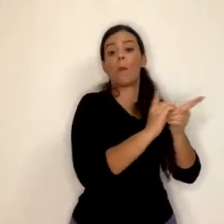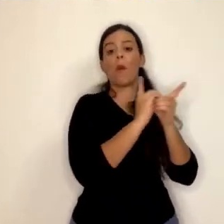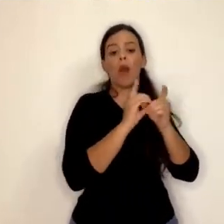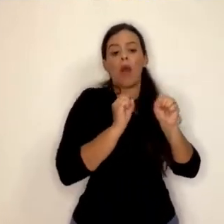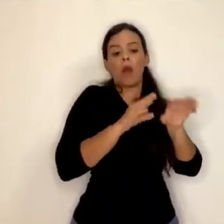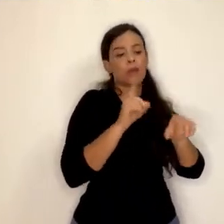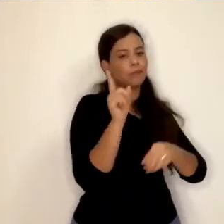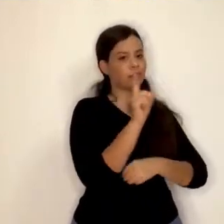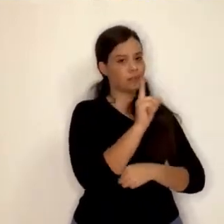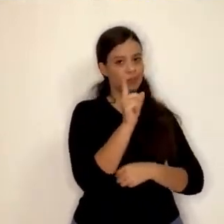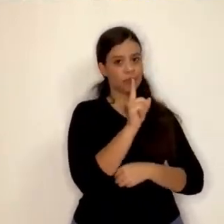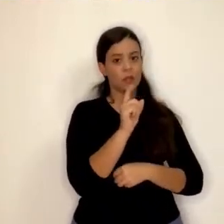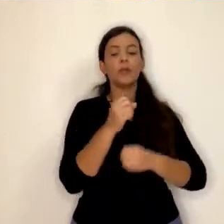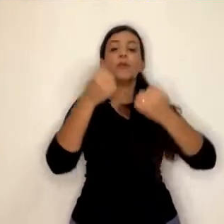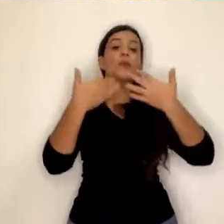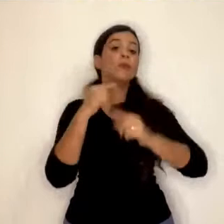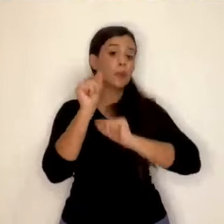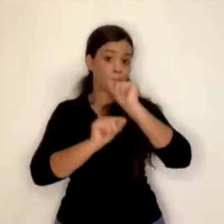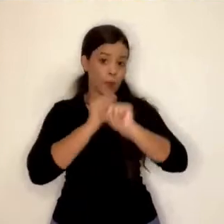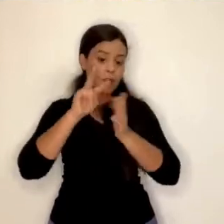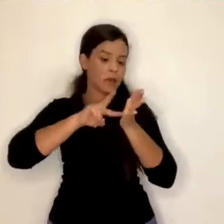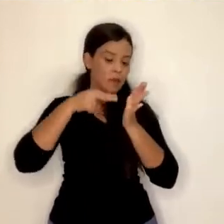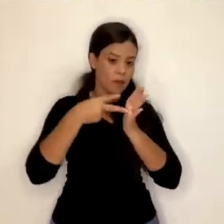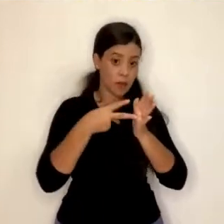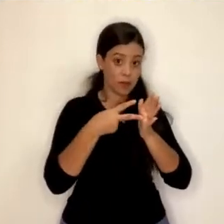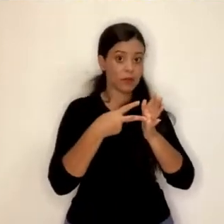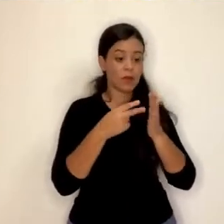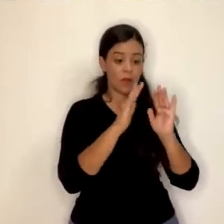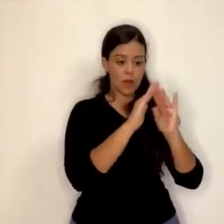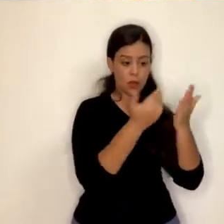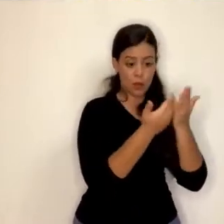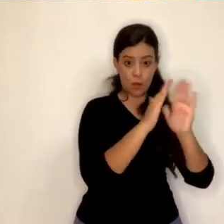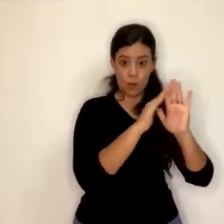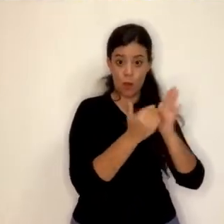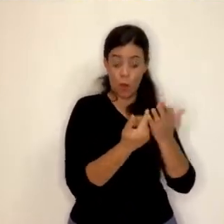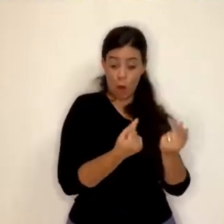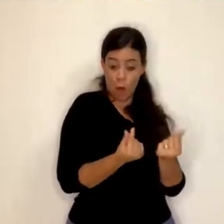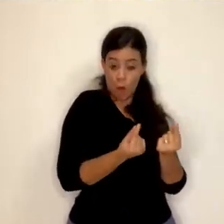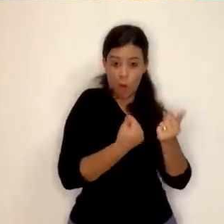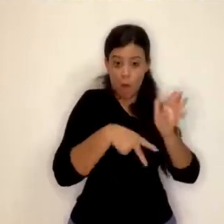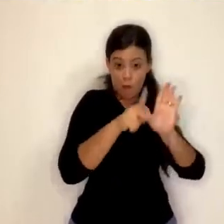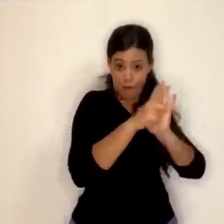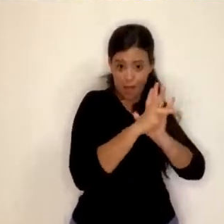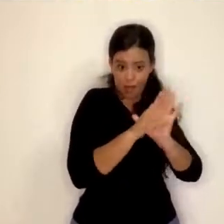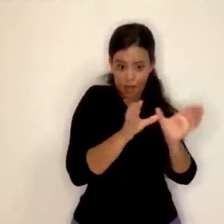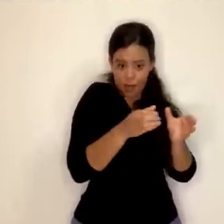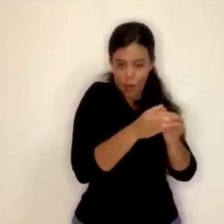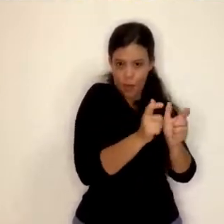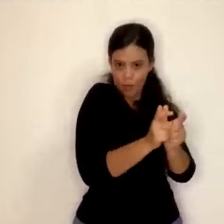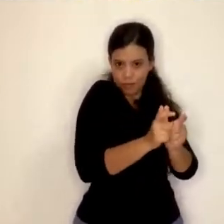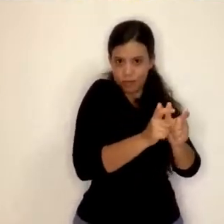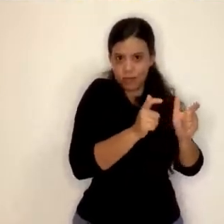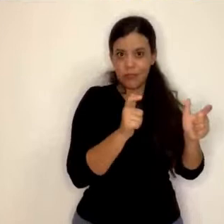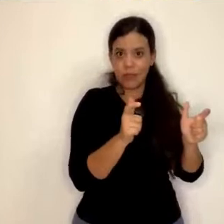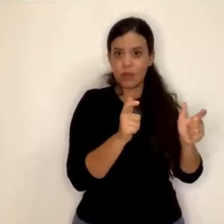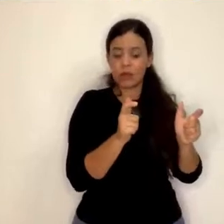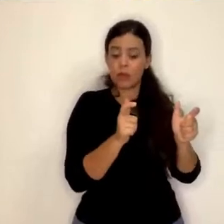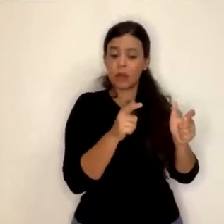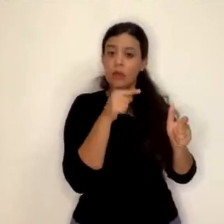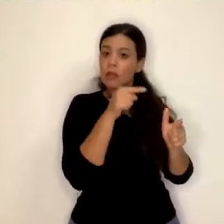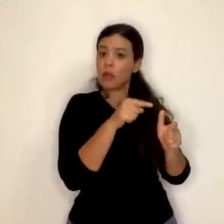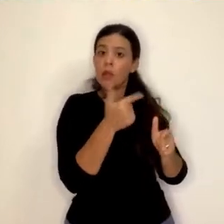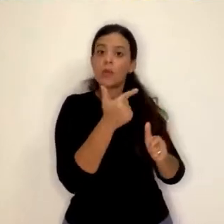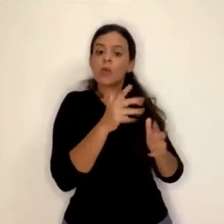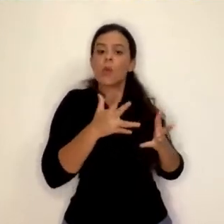education for democratic means. I'm talking about elite schools that are considered high quality, often